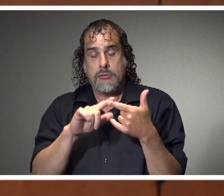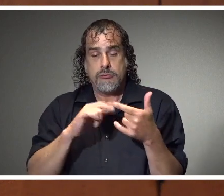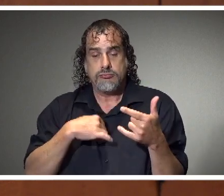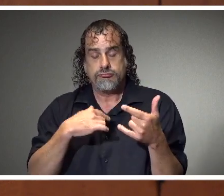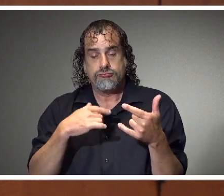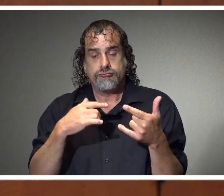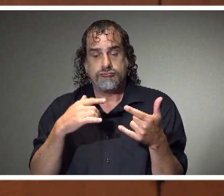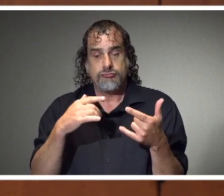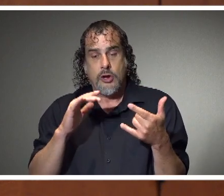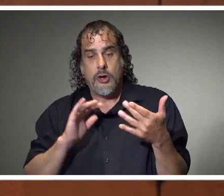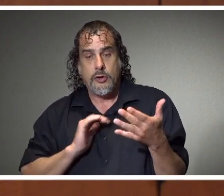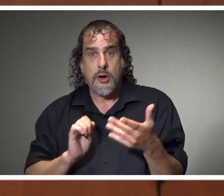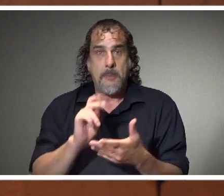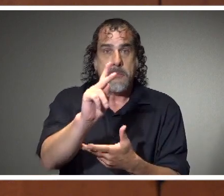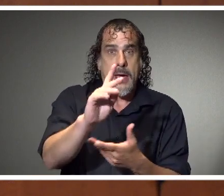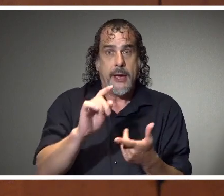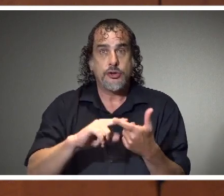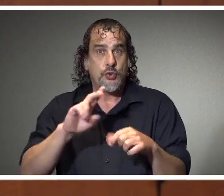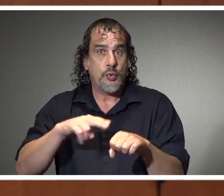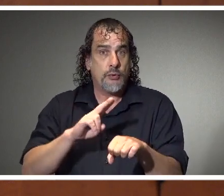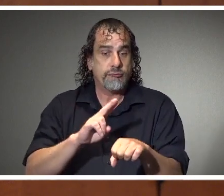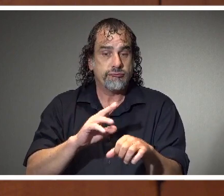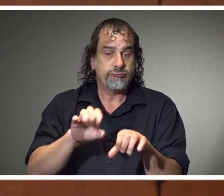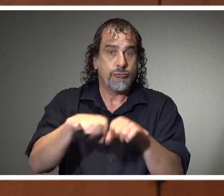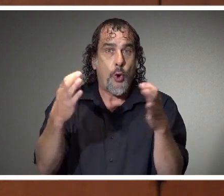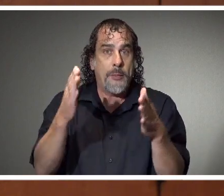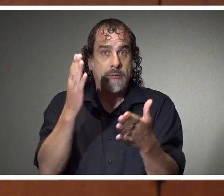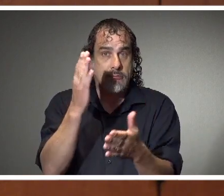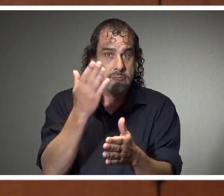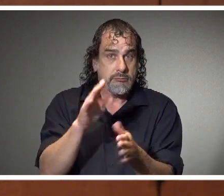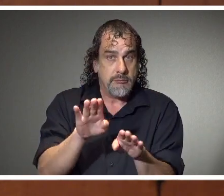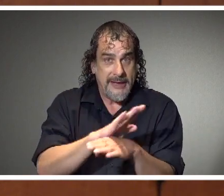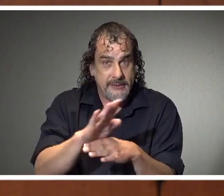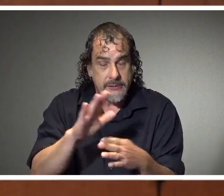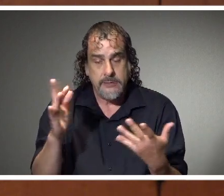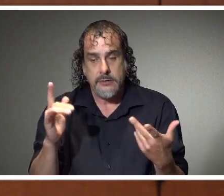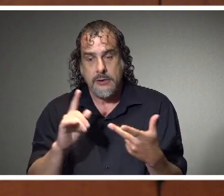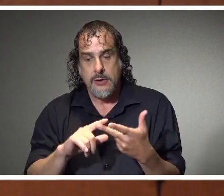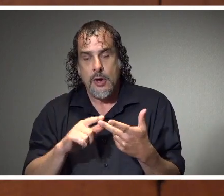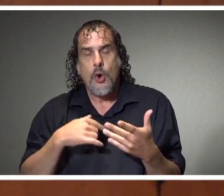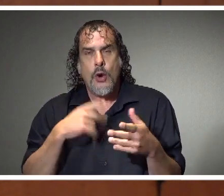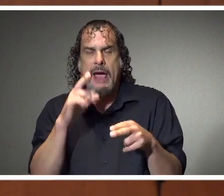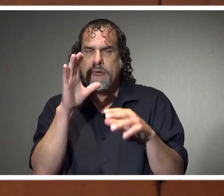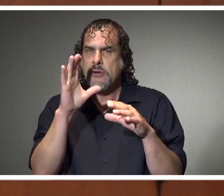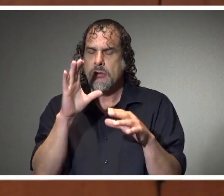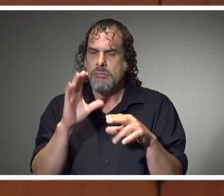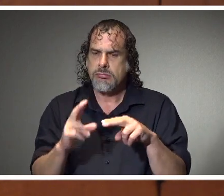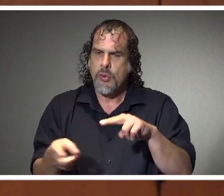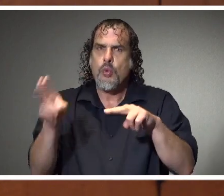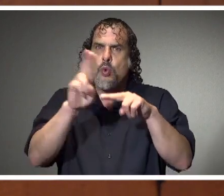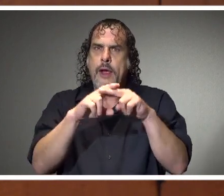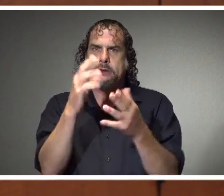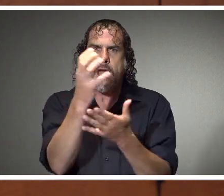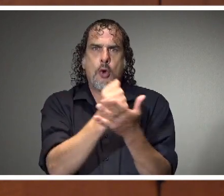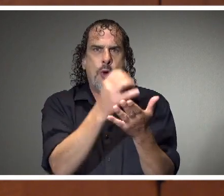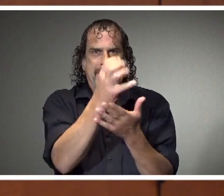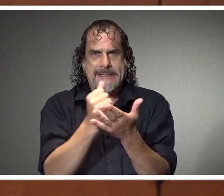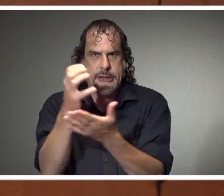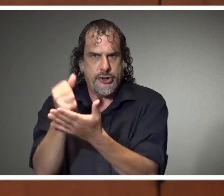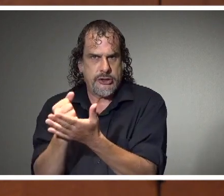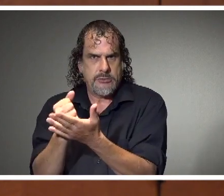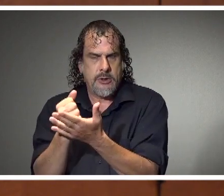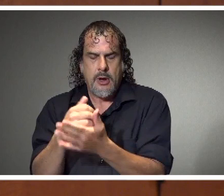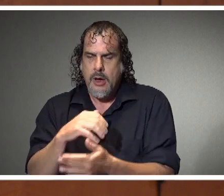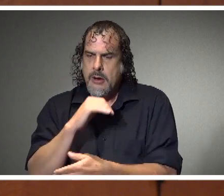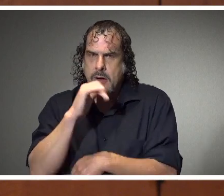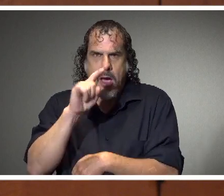come out of this pandemic. We have to focus on raising the wages of our workers, not simply getting